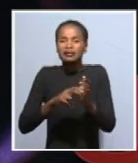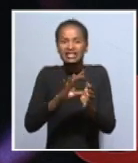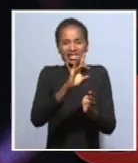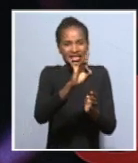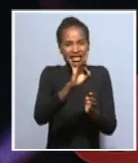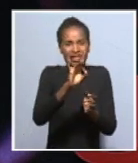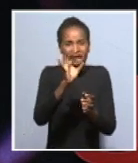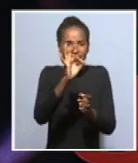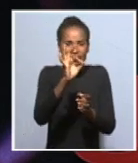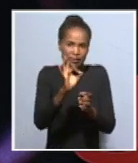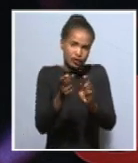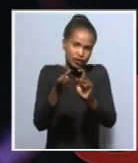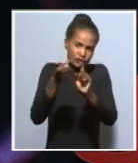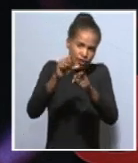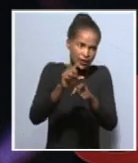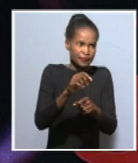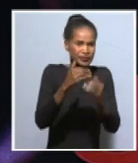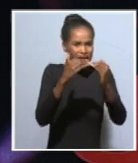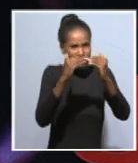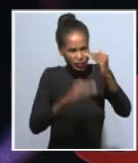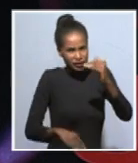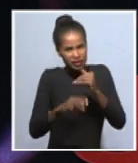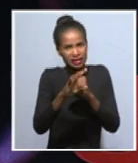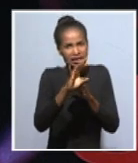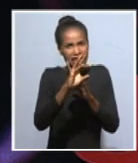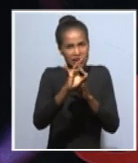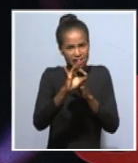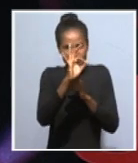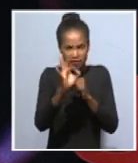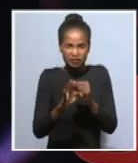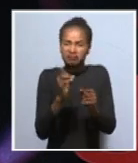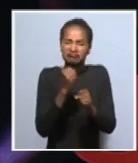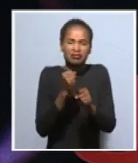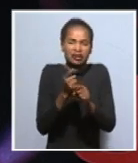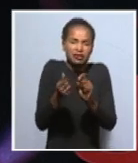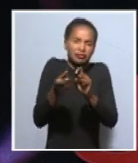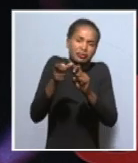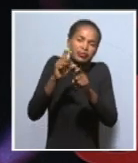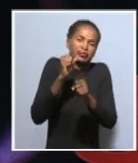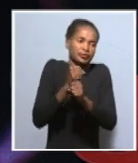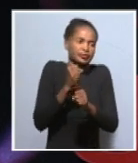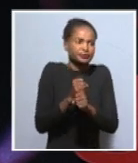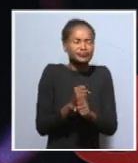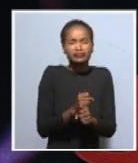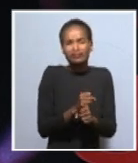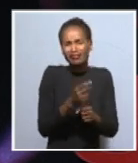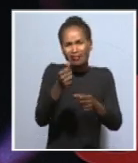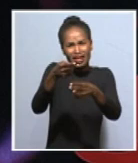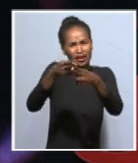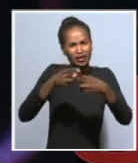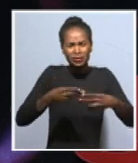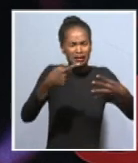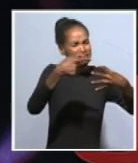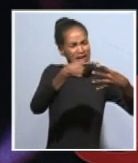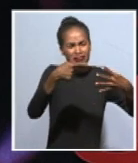8%. And anything that is below 8% then stays as it is. So we have a number of products that have interest rates that